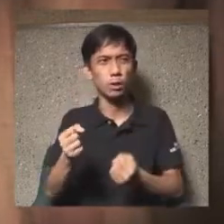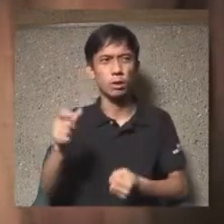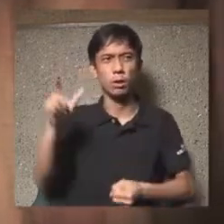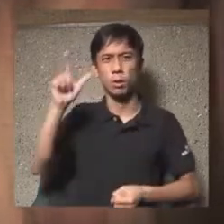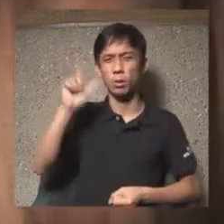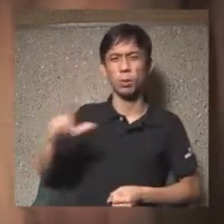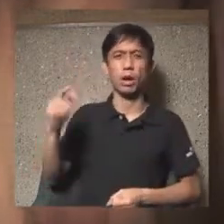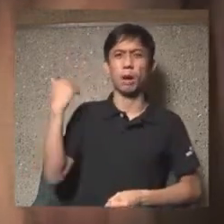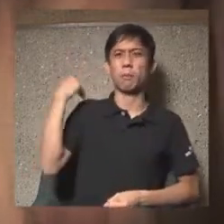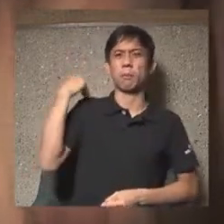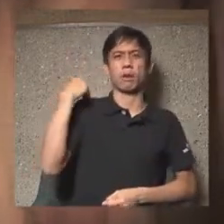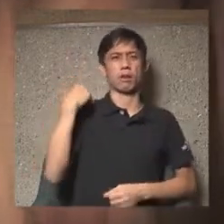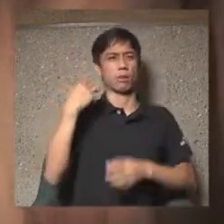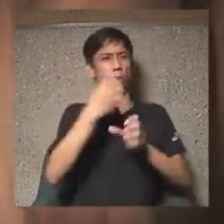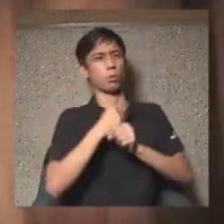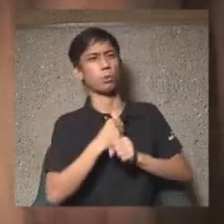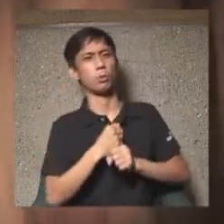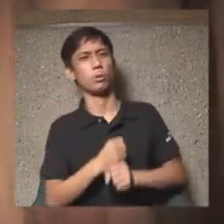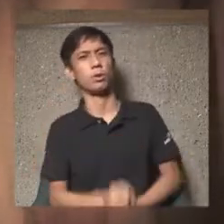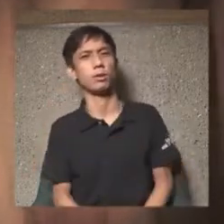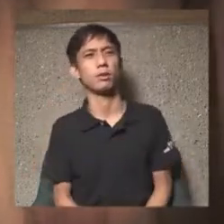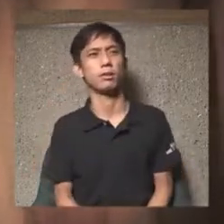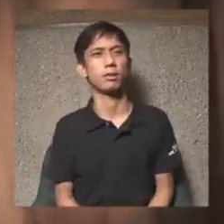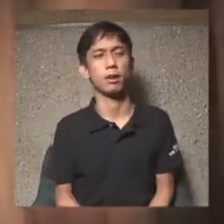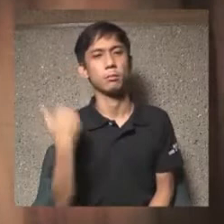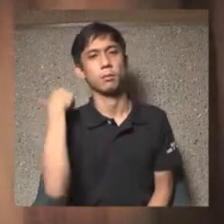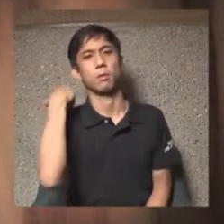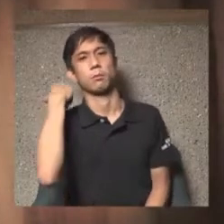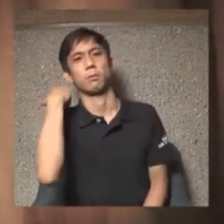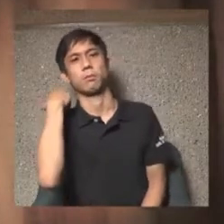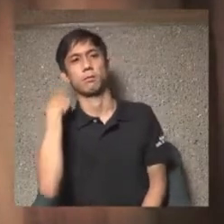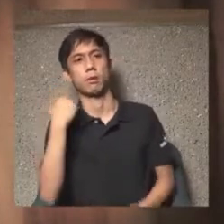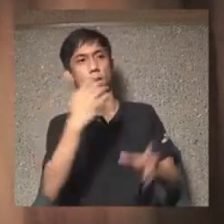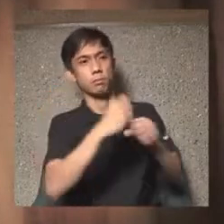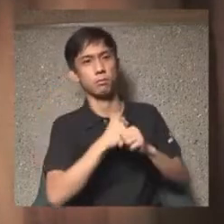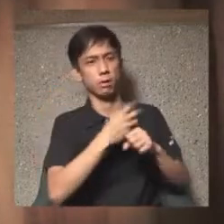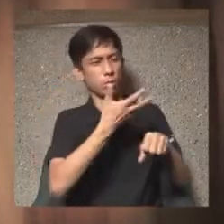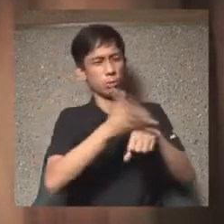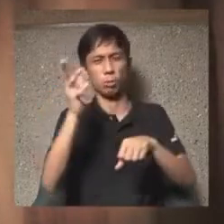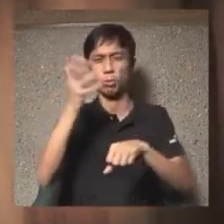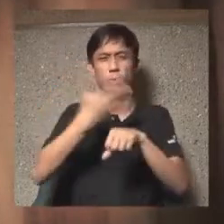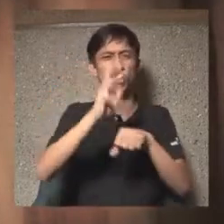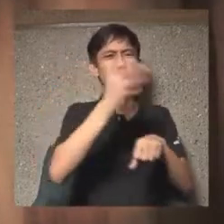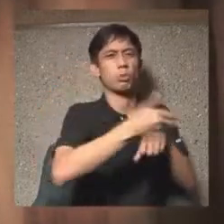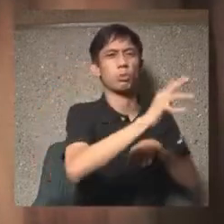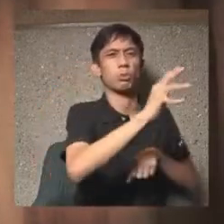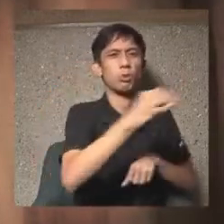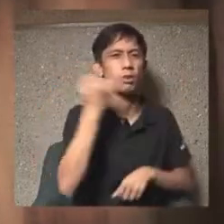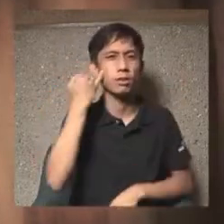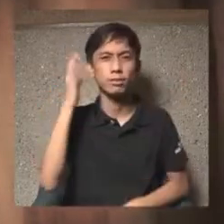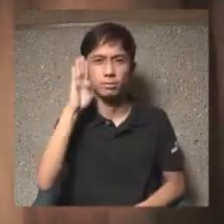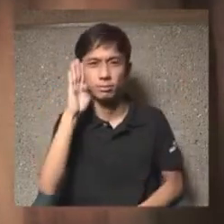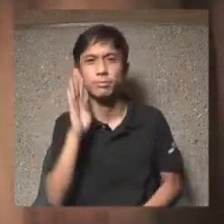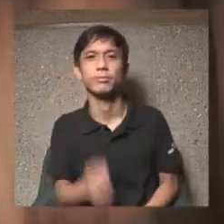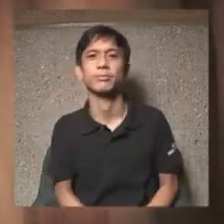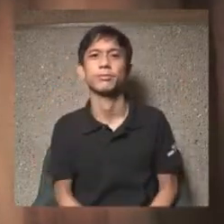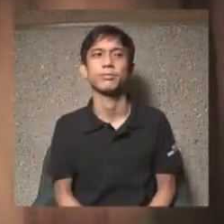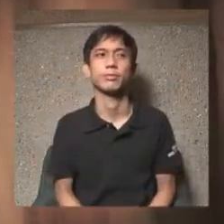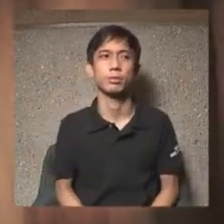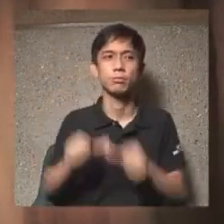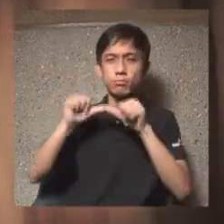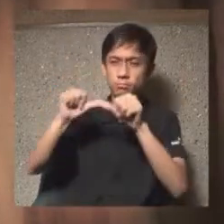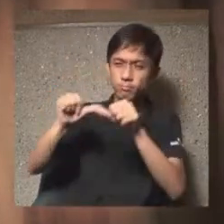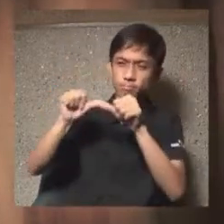done scheming Jacob. So here it is. Let me continue on verse 26 to 27.